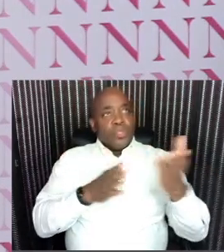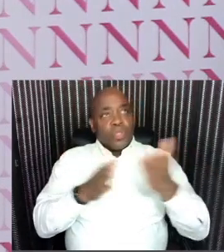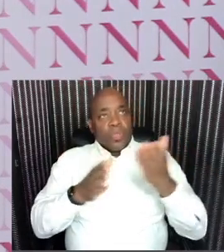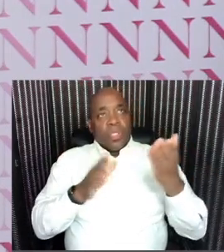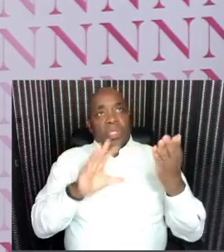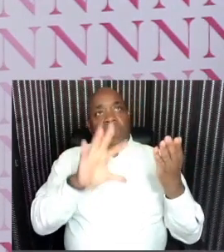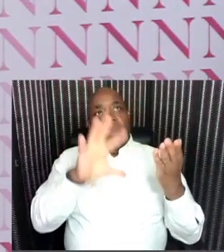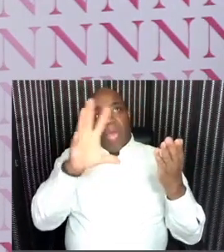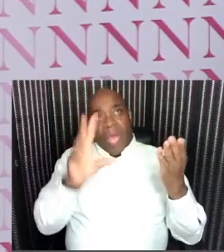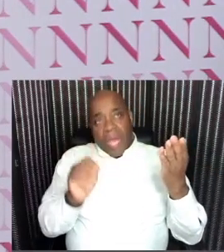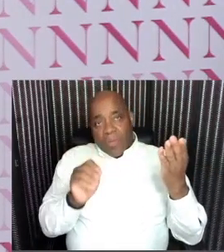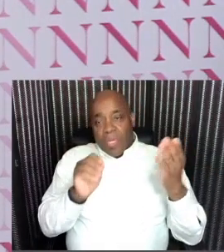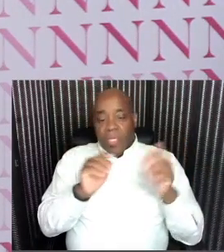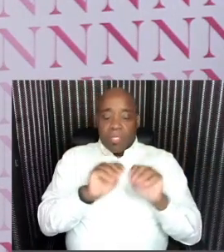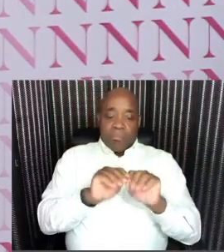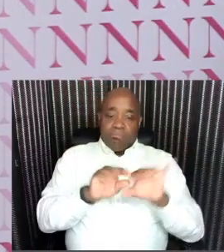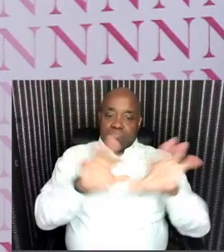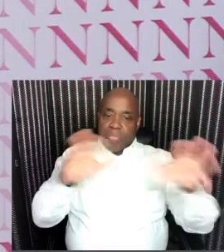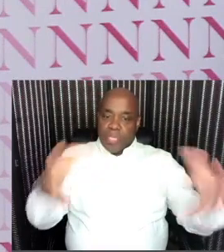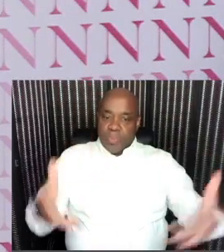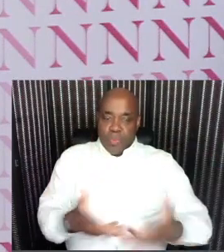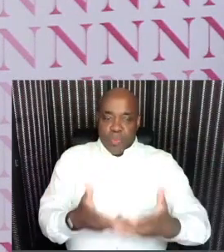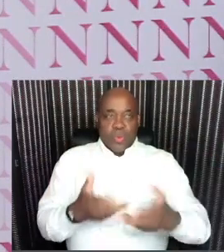diasporic transformation, right?